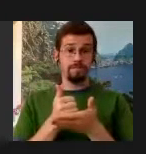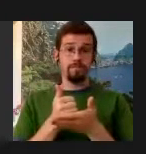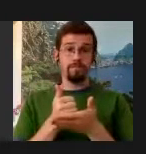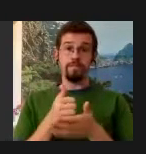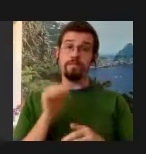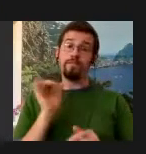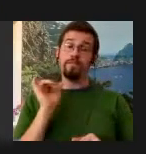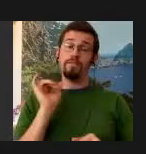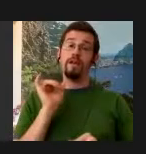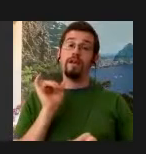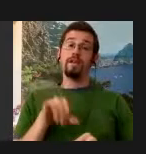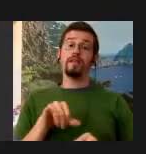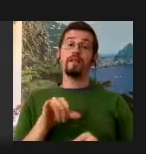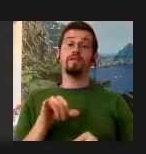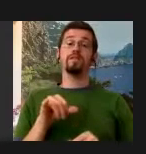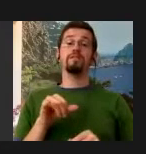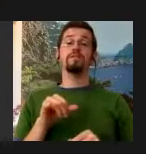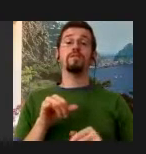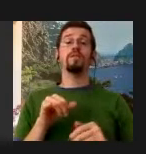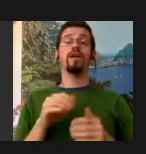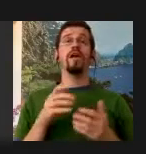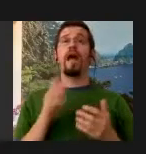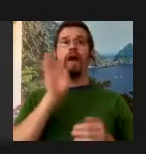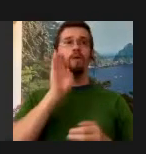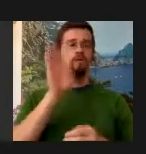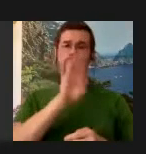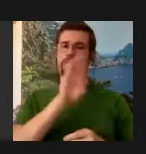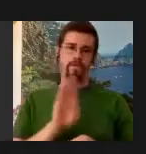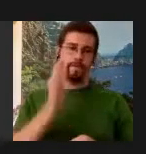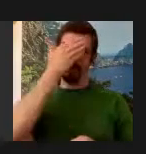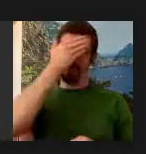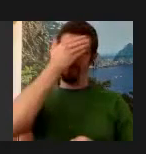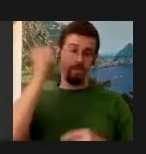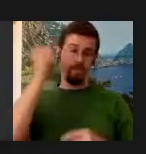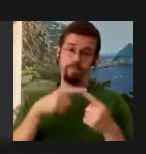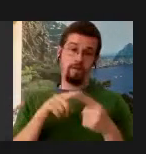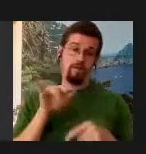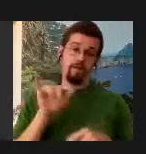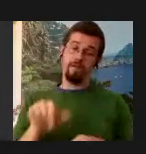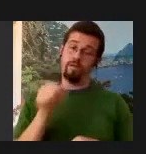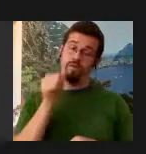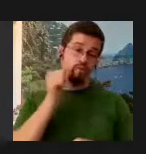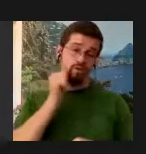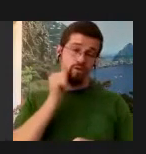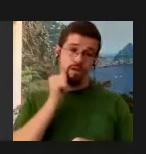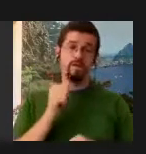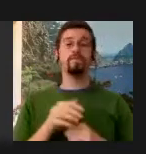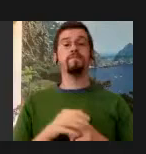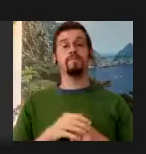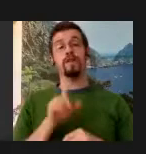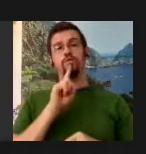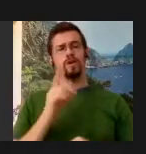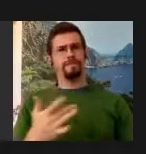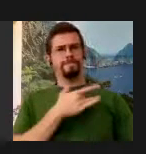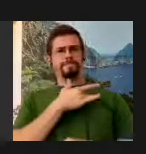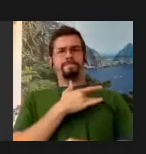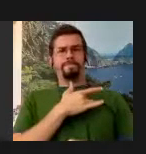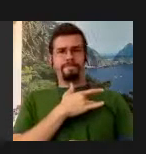this this is what I will never forget about this girl, and so it was very touching thing.